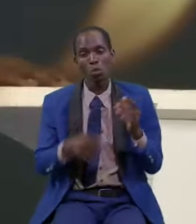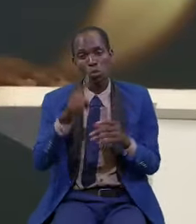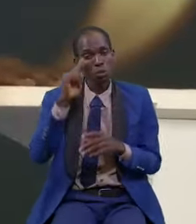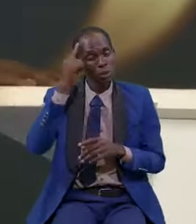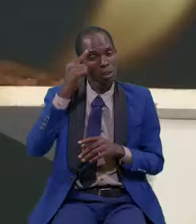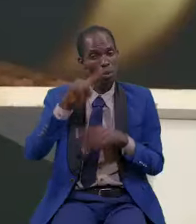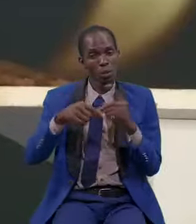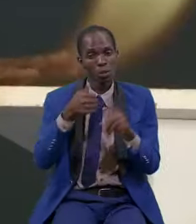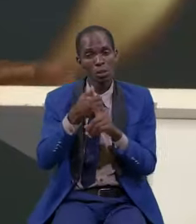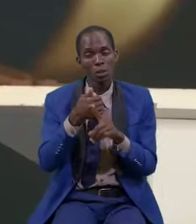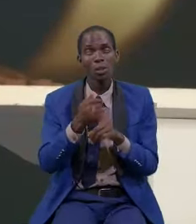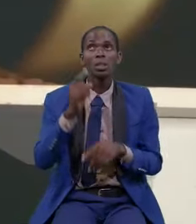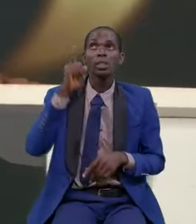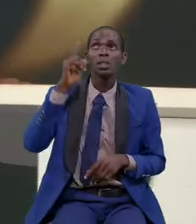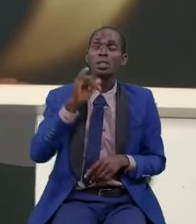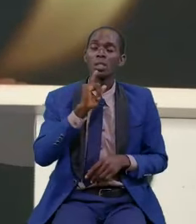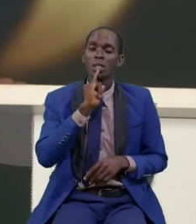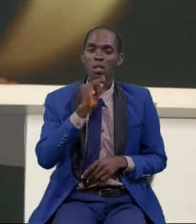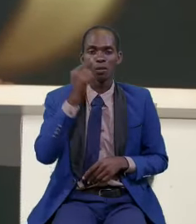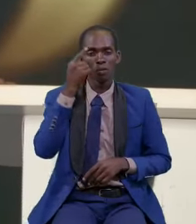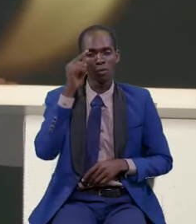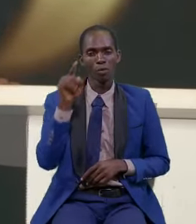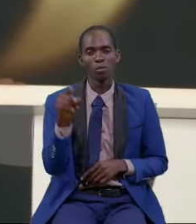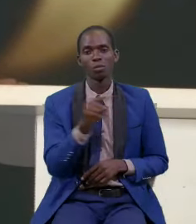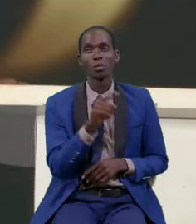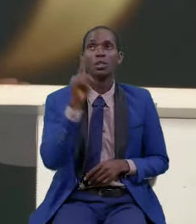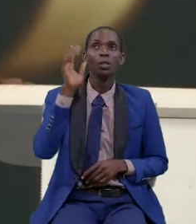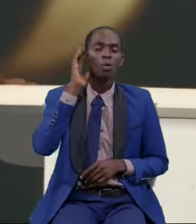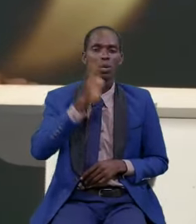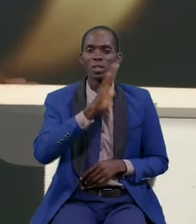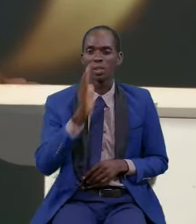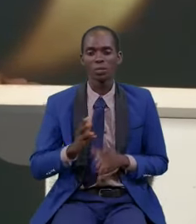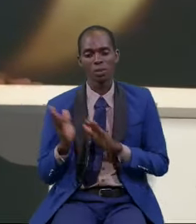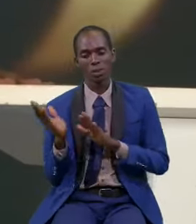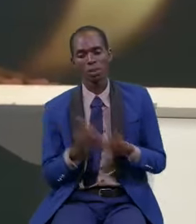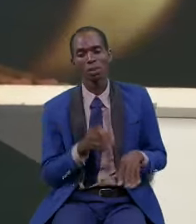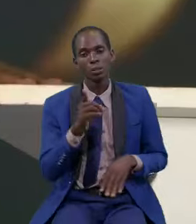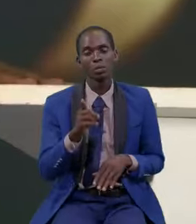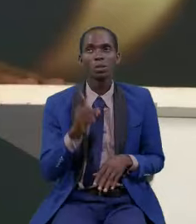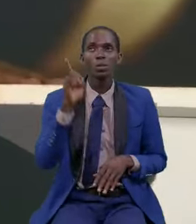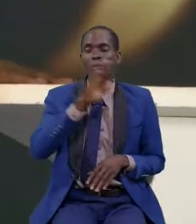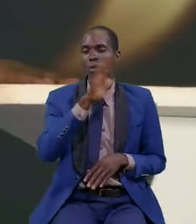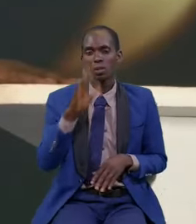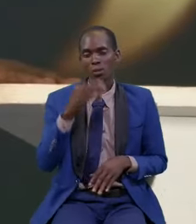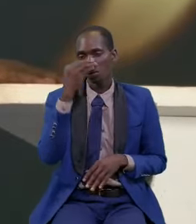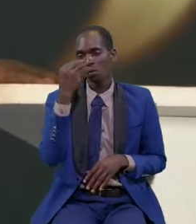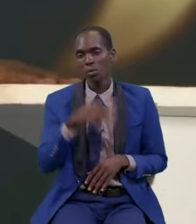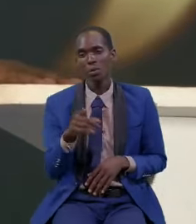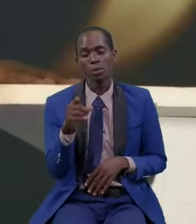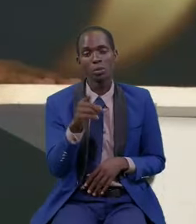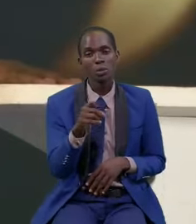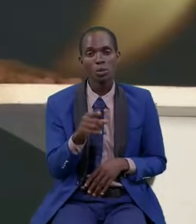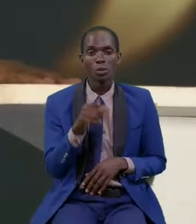you. He'll never leave you. He'll never forsake you. You'll find him